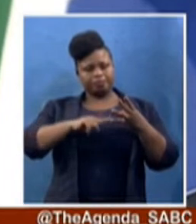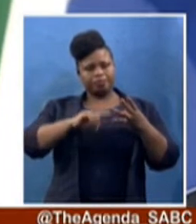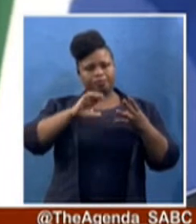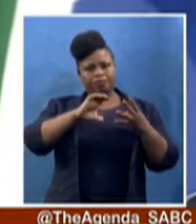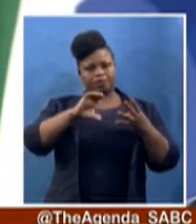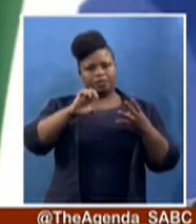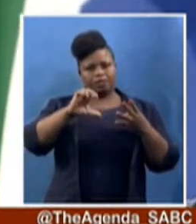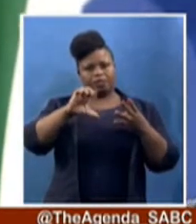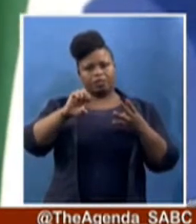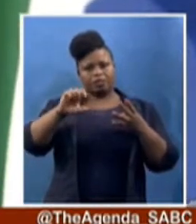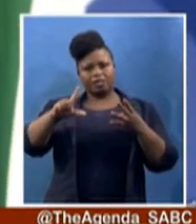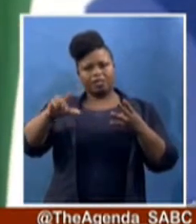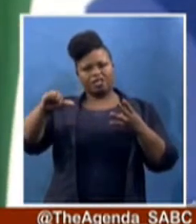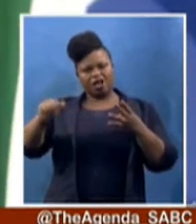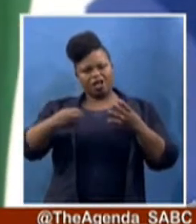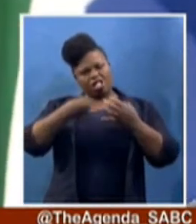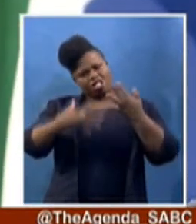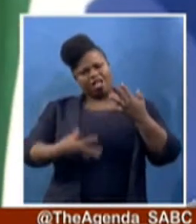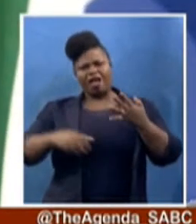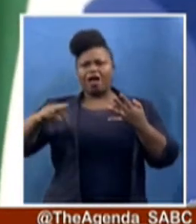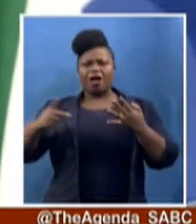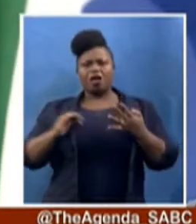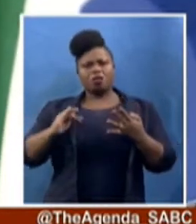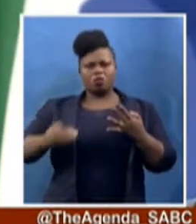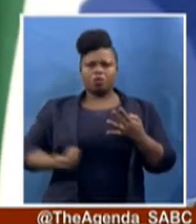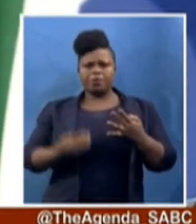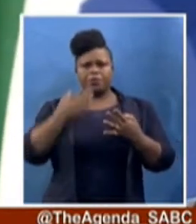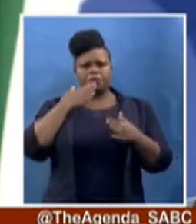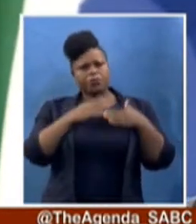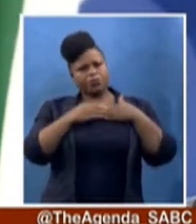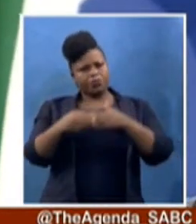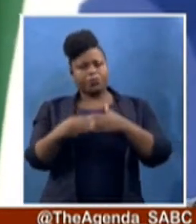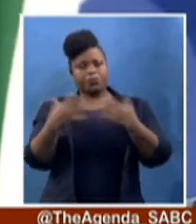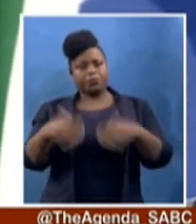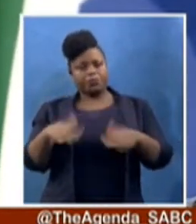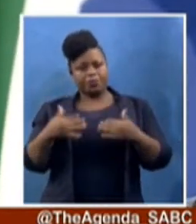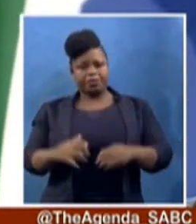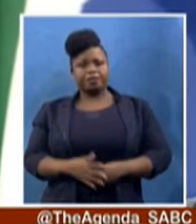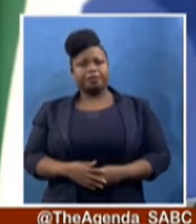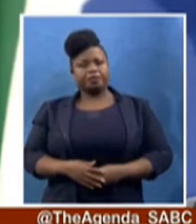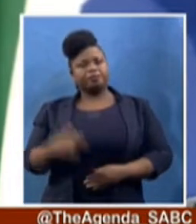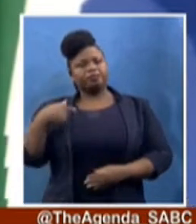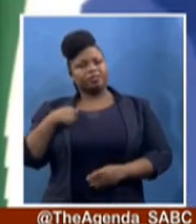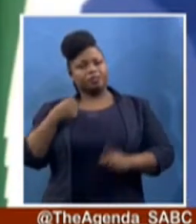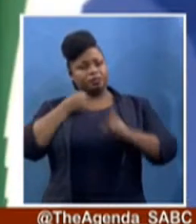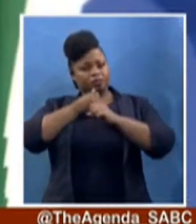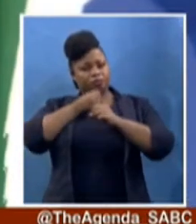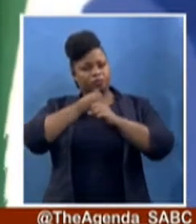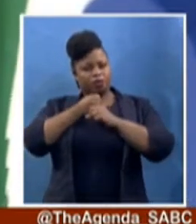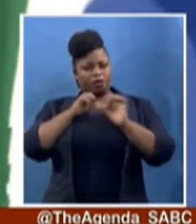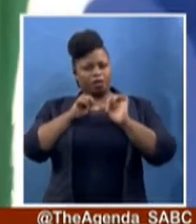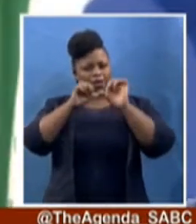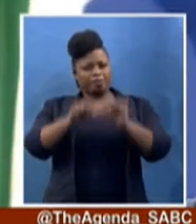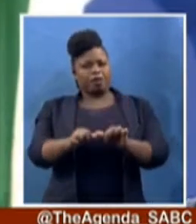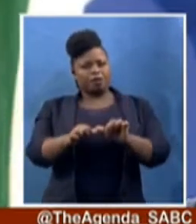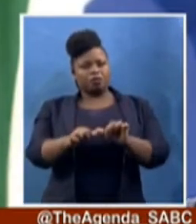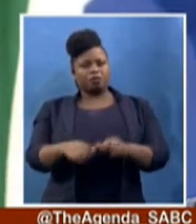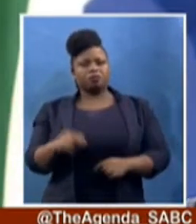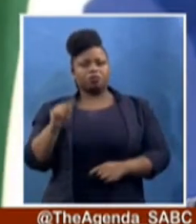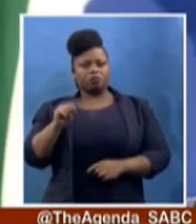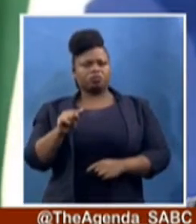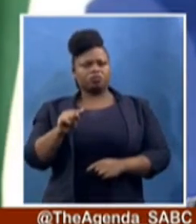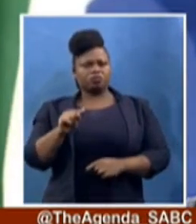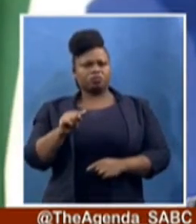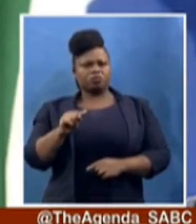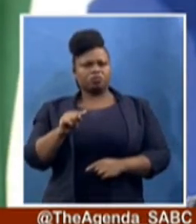others. This campaign set in motion a movement that soon spread